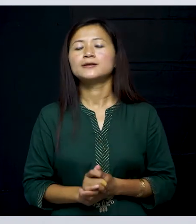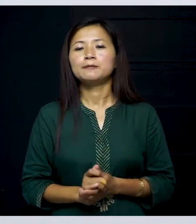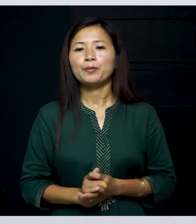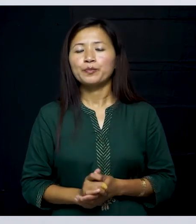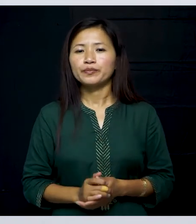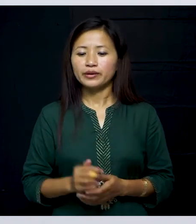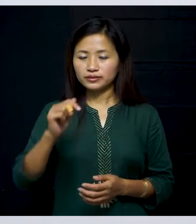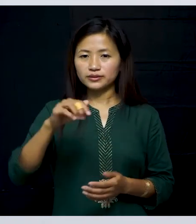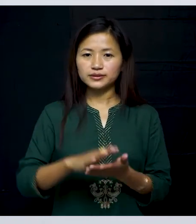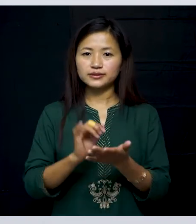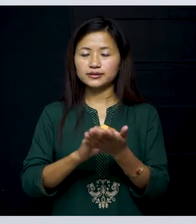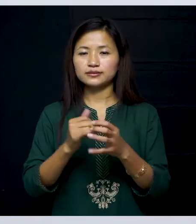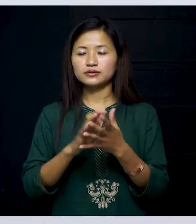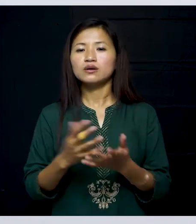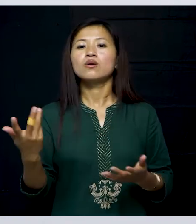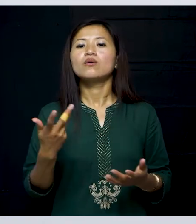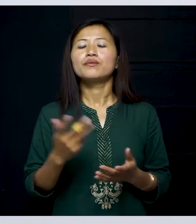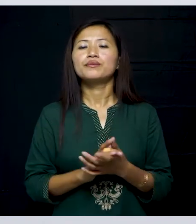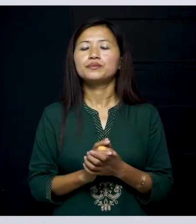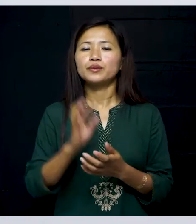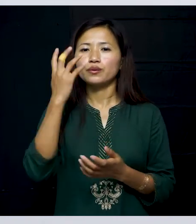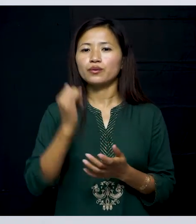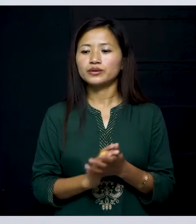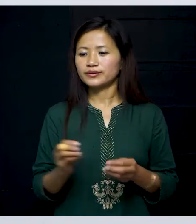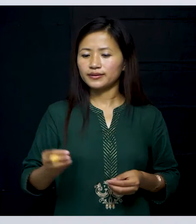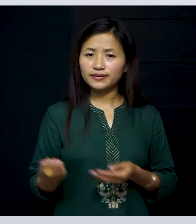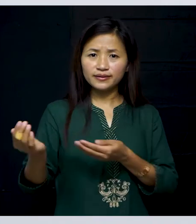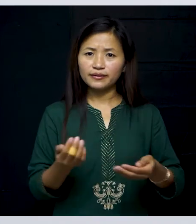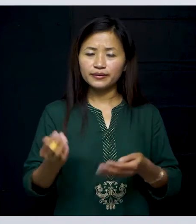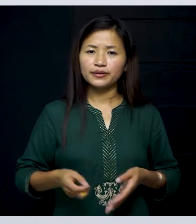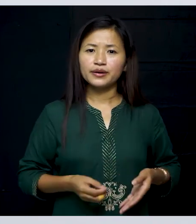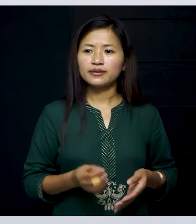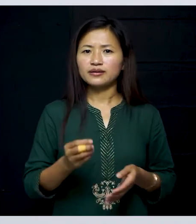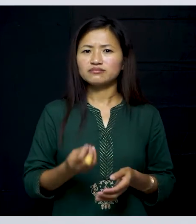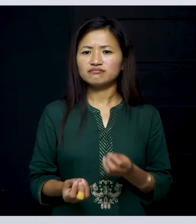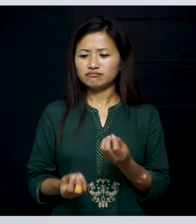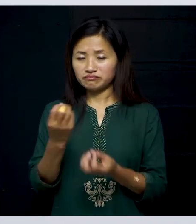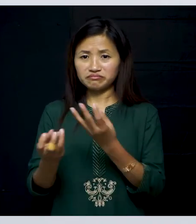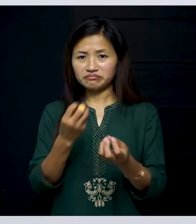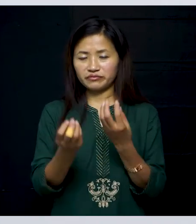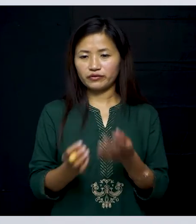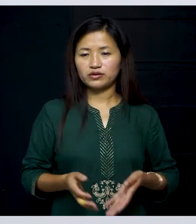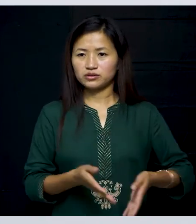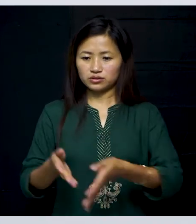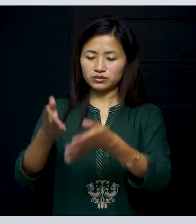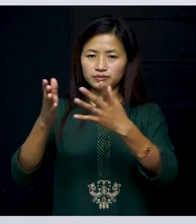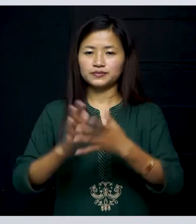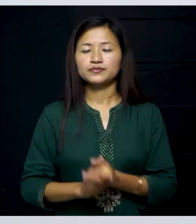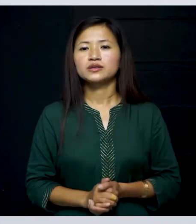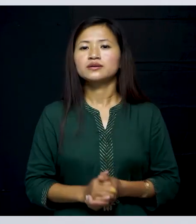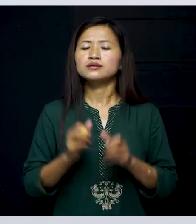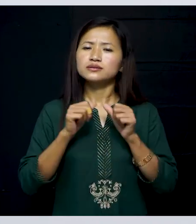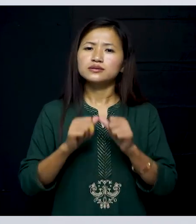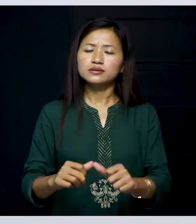water, and that is the reason why the water can carry the burning fire to places where you don't even expect, and they will